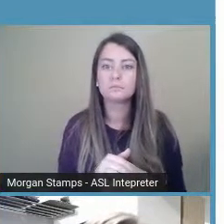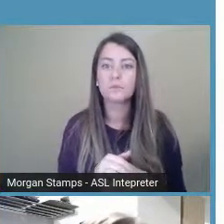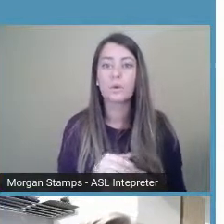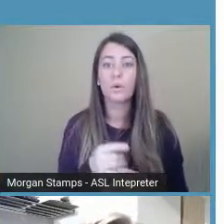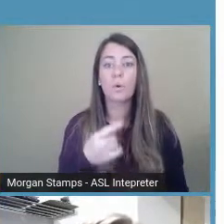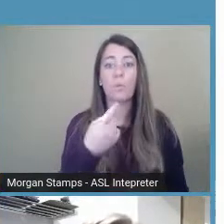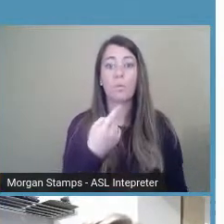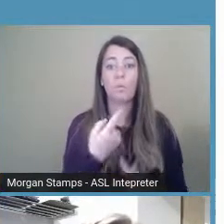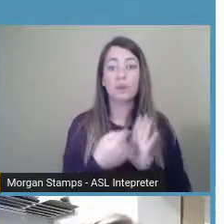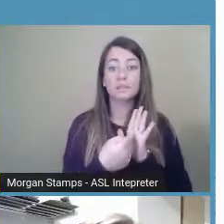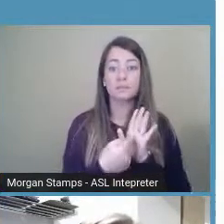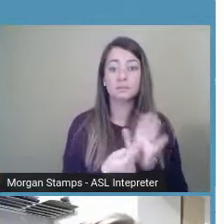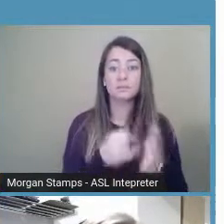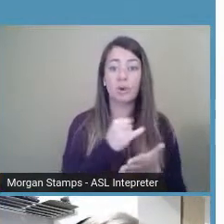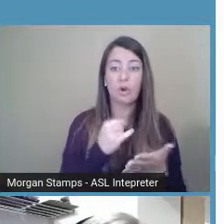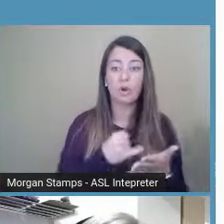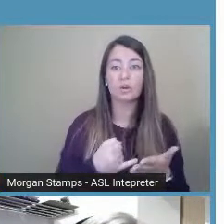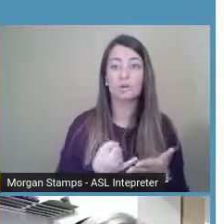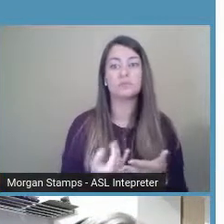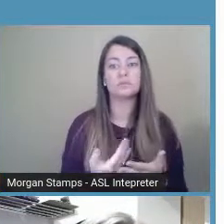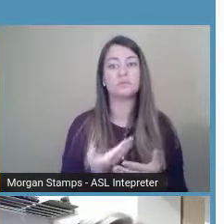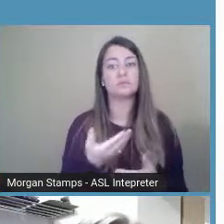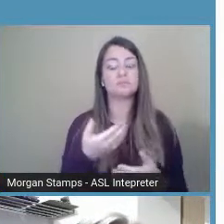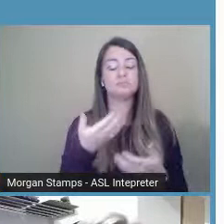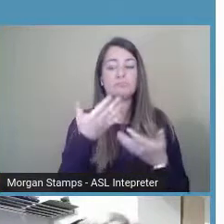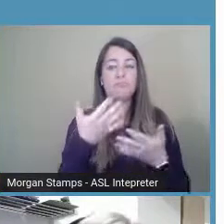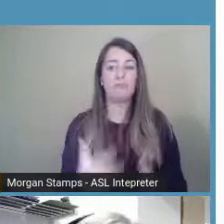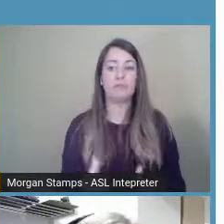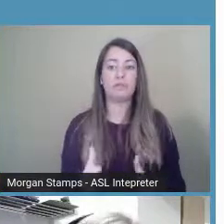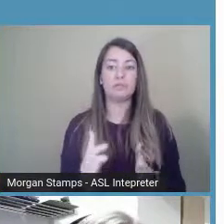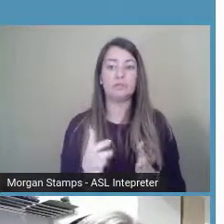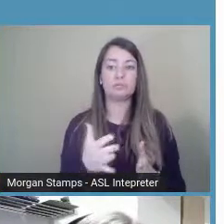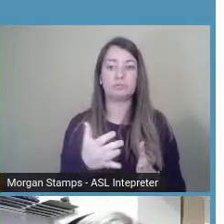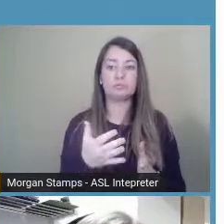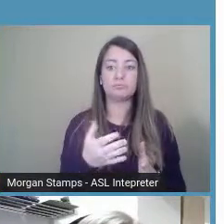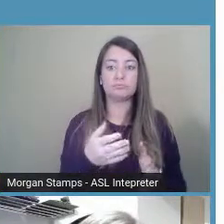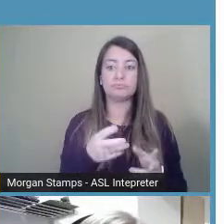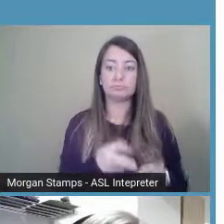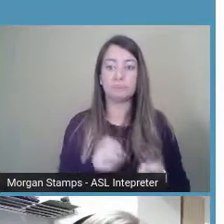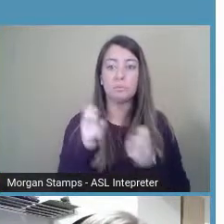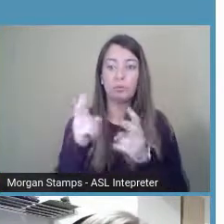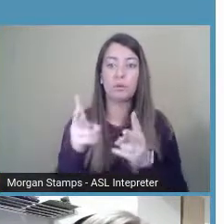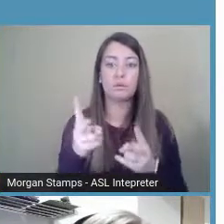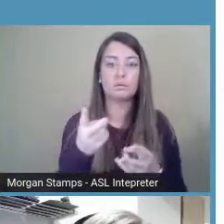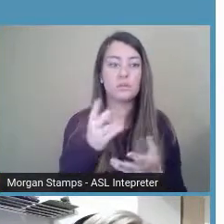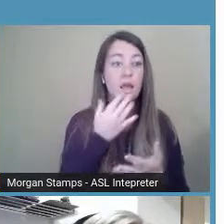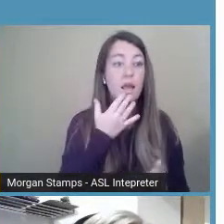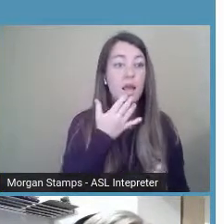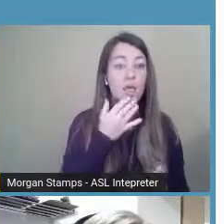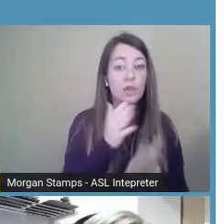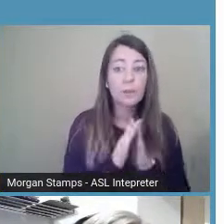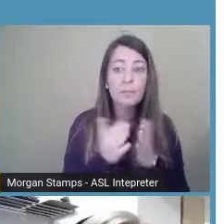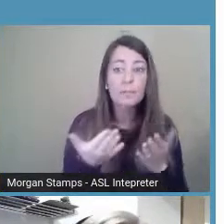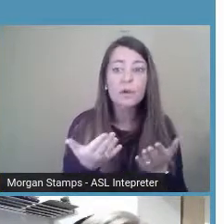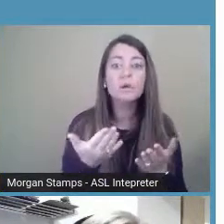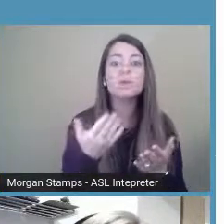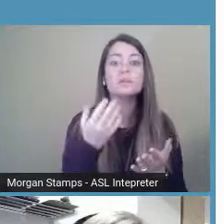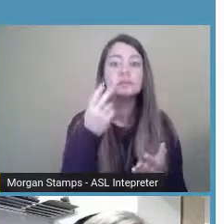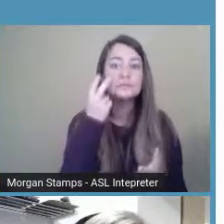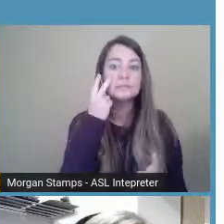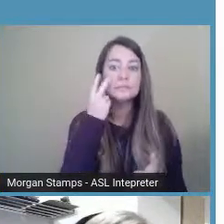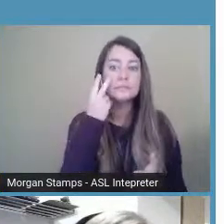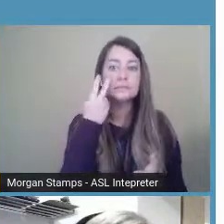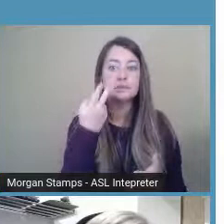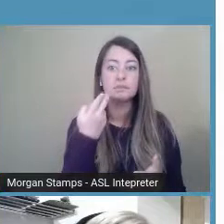Our second program model was Artful Trivia. Our geeky staff loves participating in area trivia nights, so this